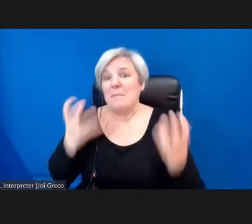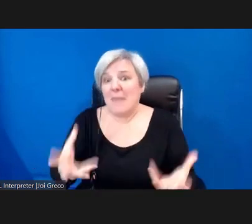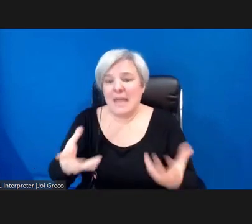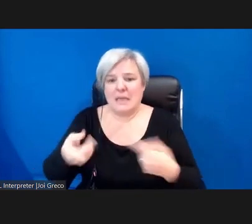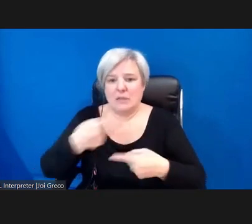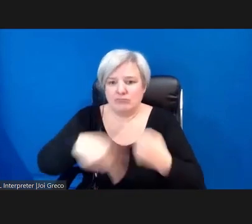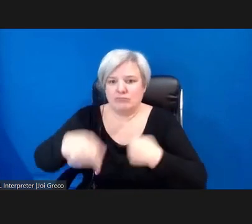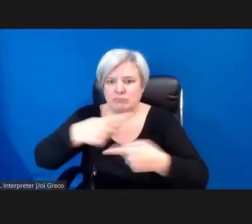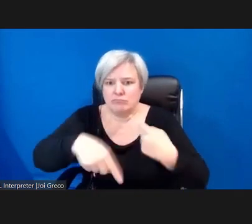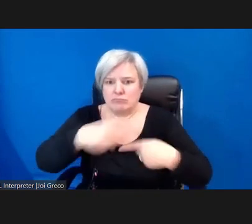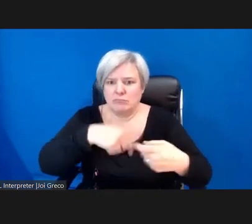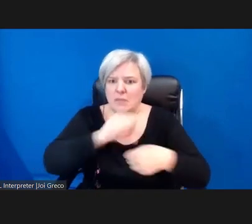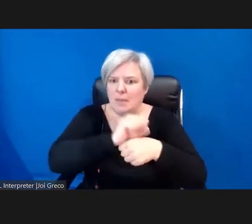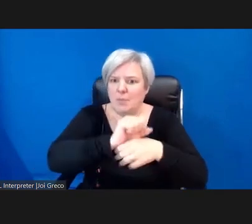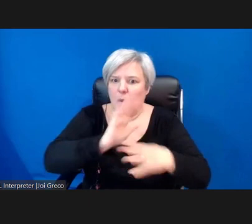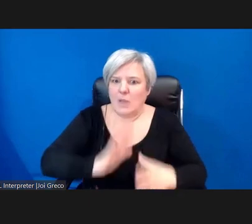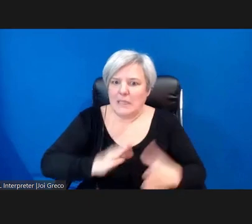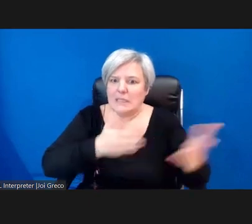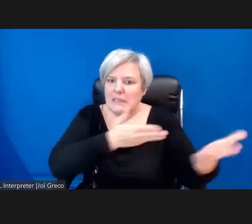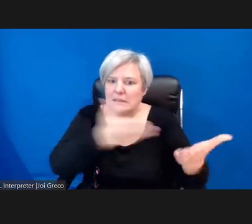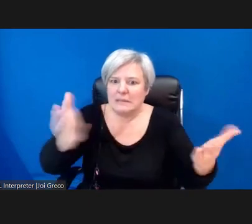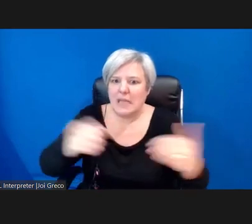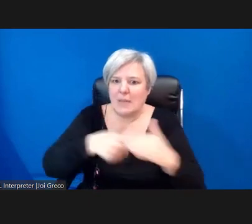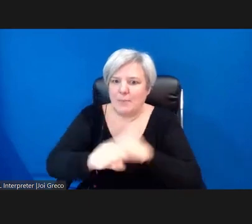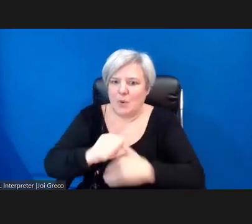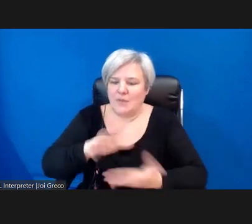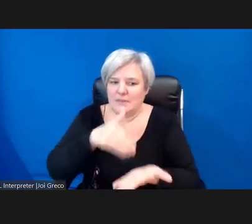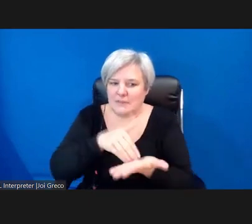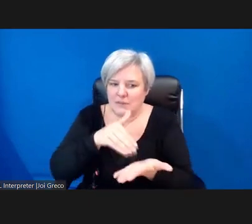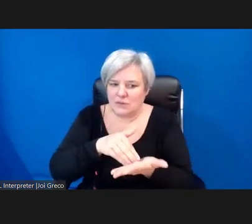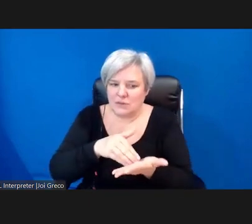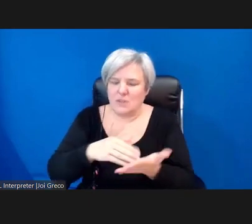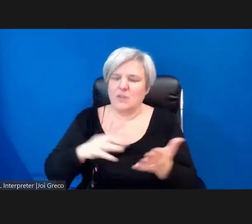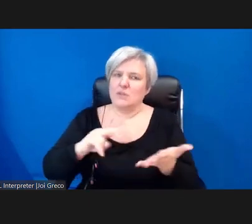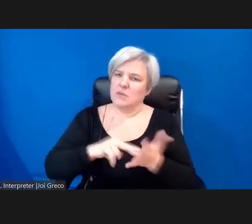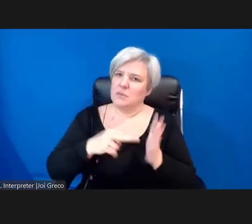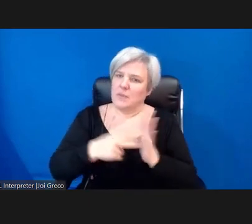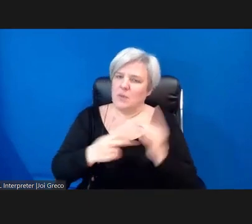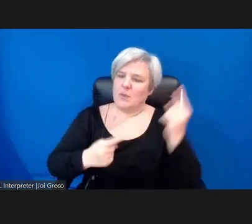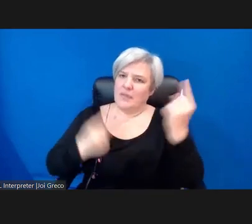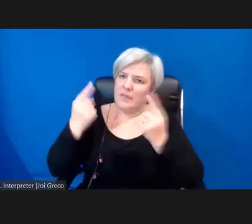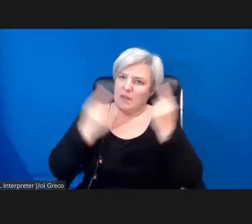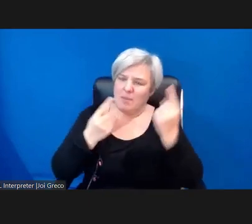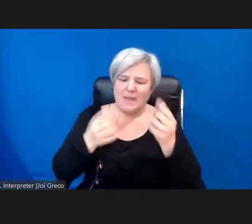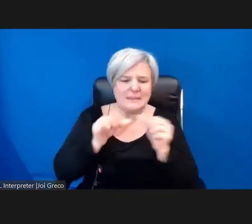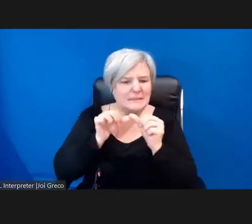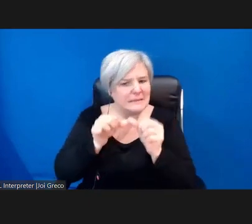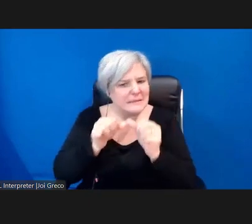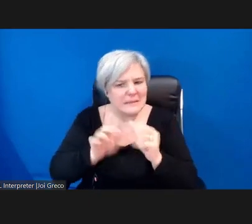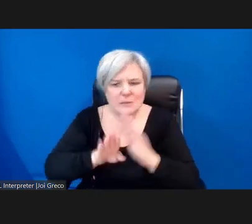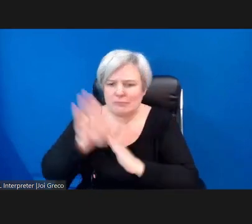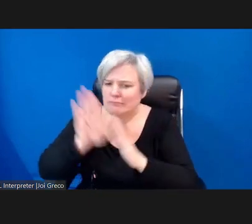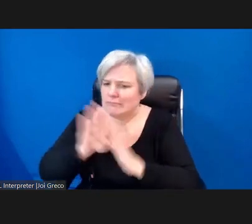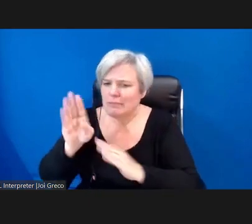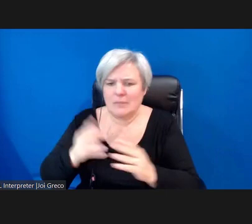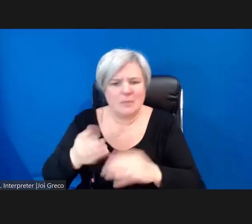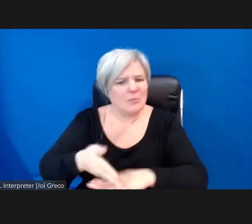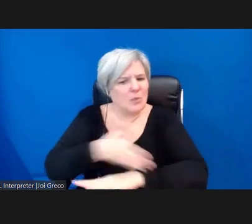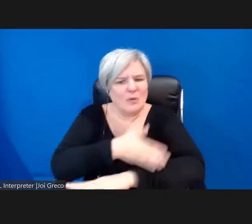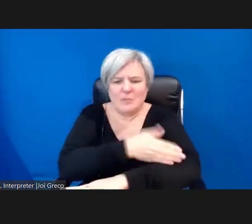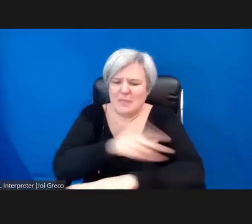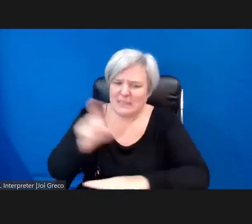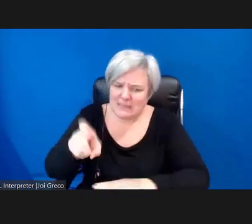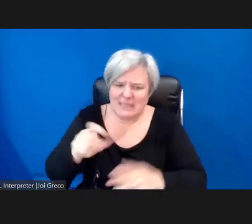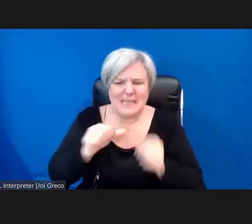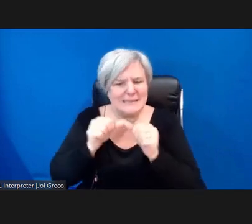facilities and EHDI state programs. It sets the table for continuous program improvement and sustainability in the